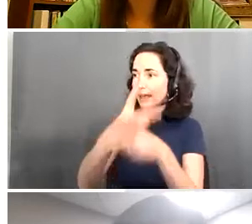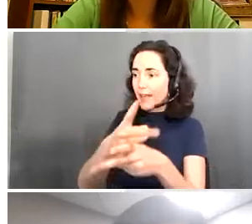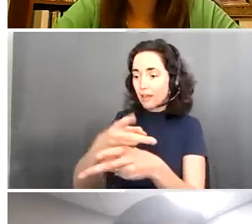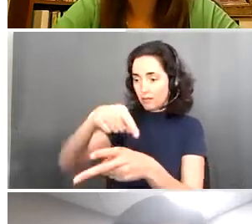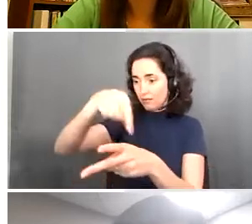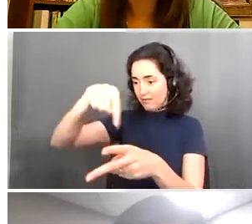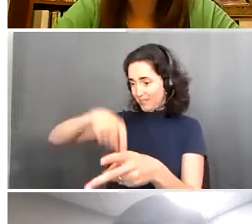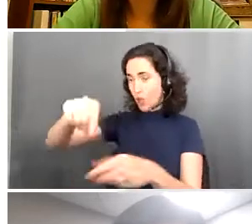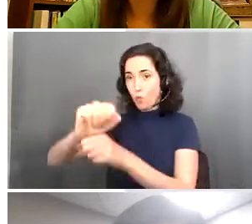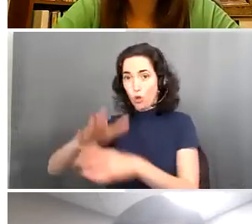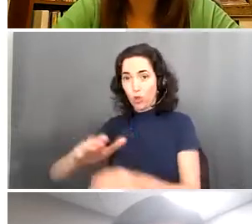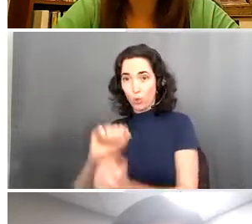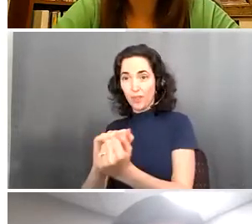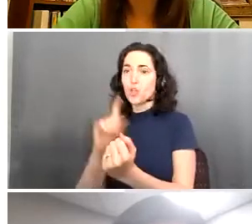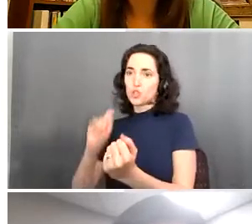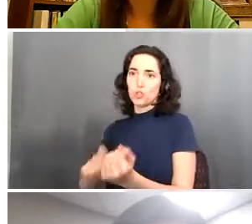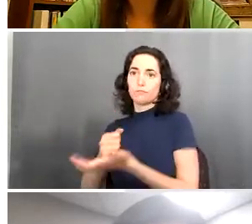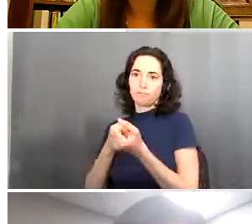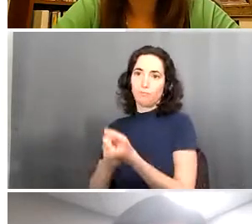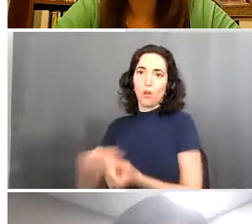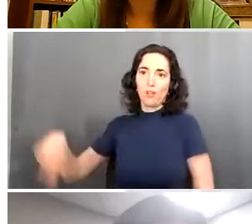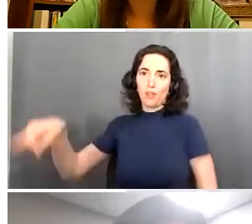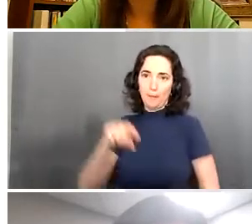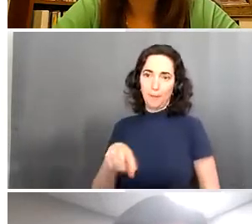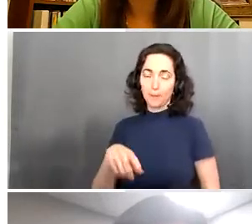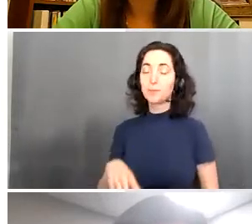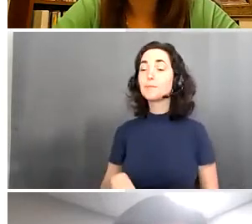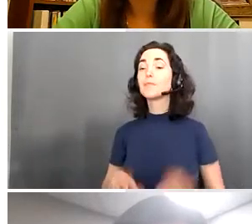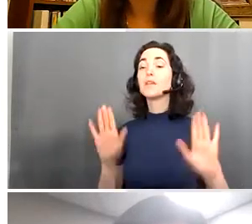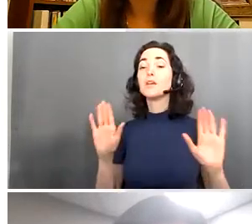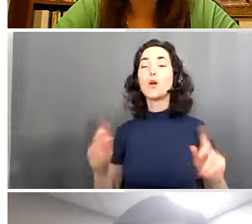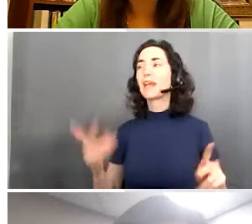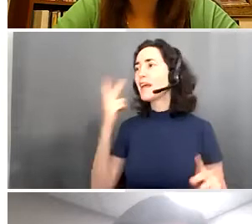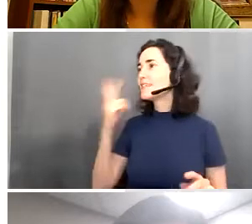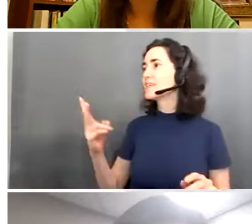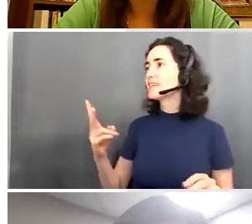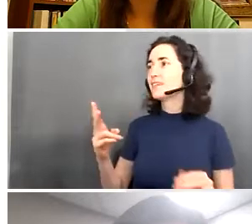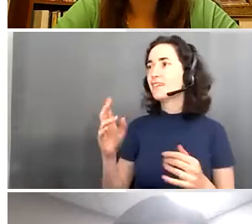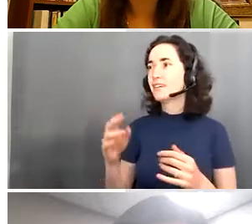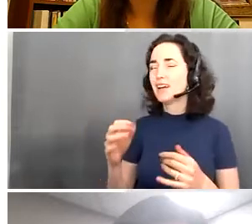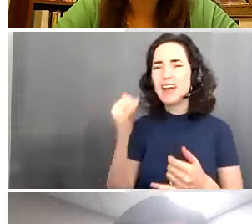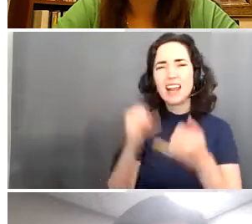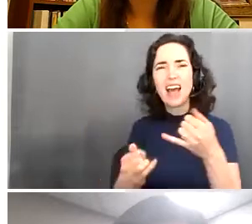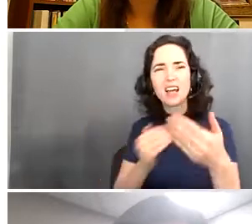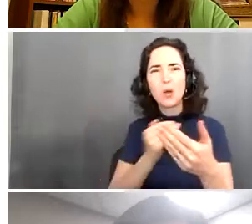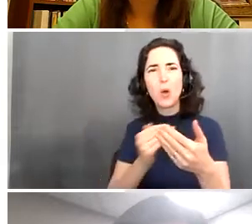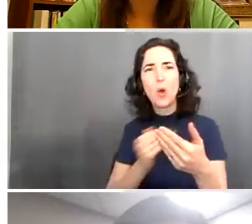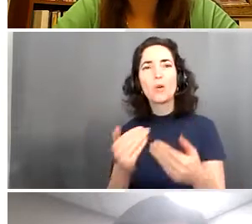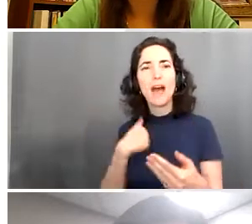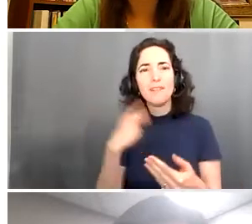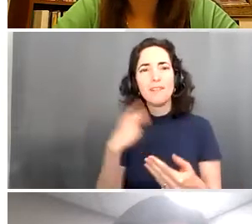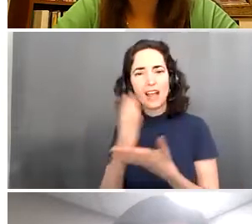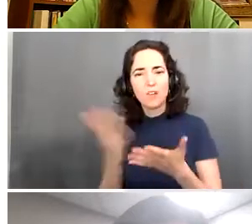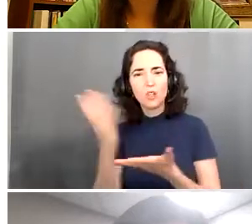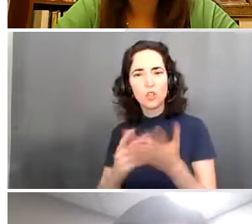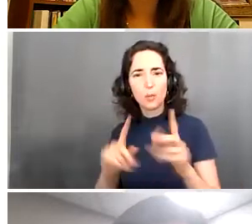Okay, so it looks like there was some, at the end here, there were some questions that were